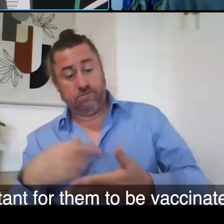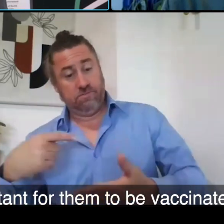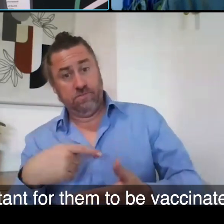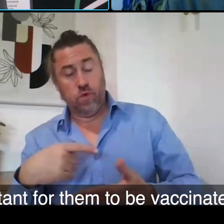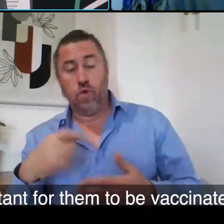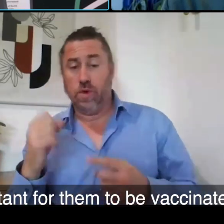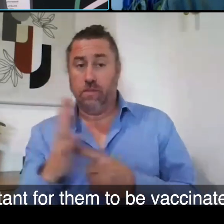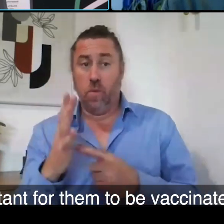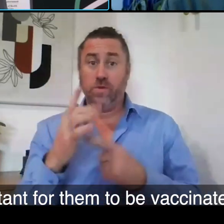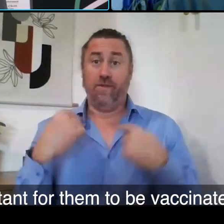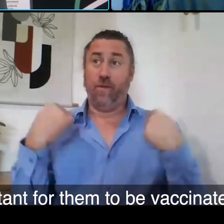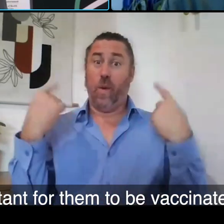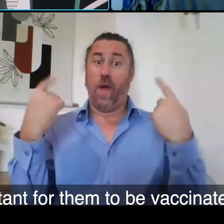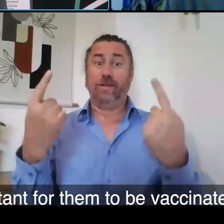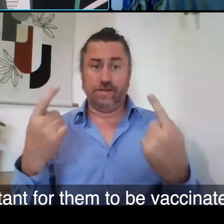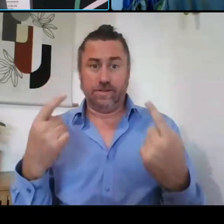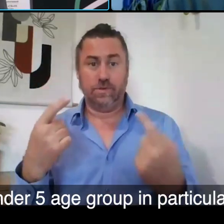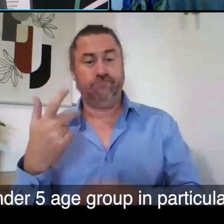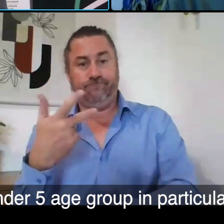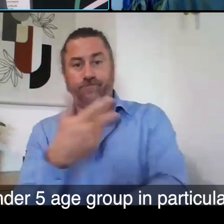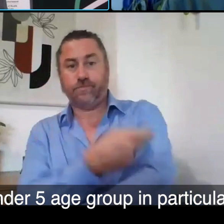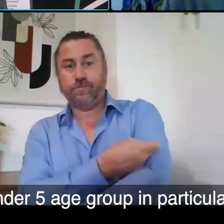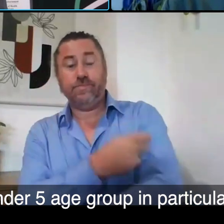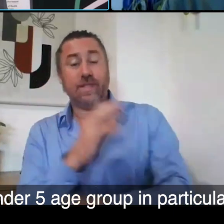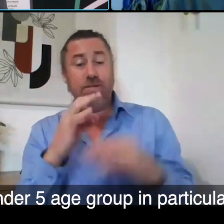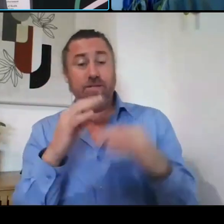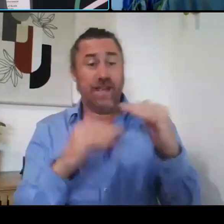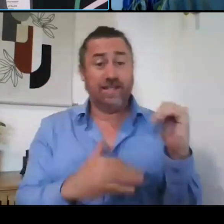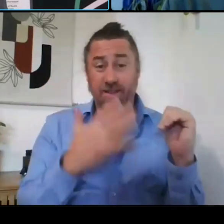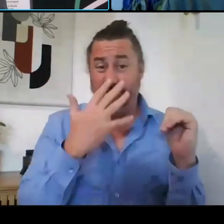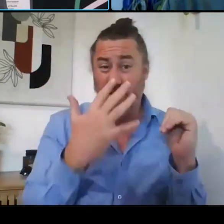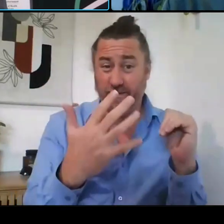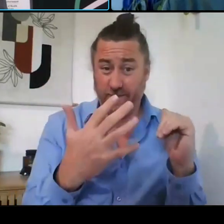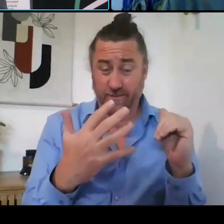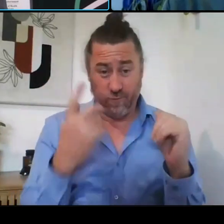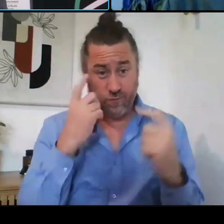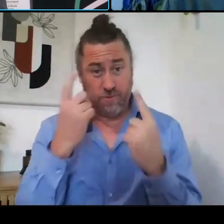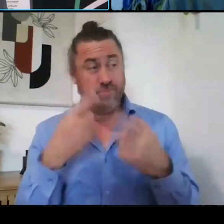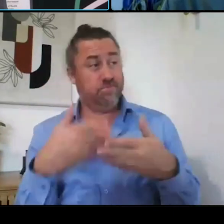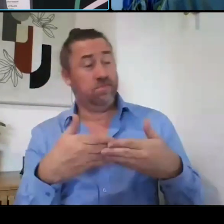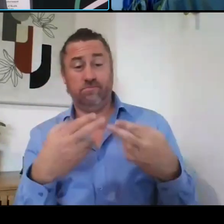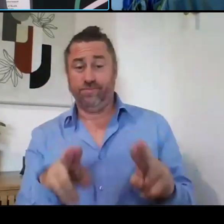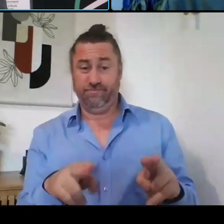us for them to be vaccinated in that under 5 age group in particular.